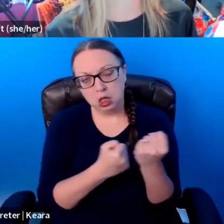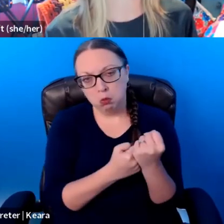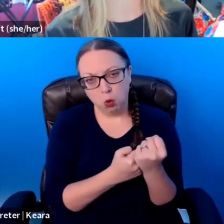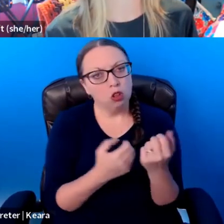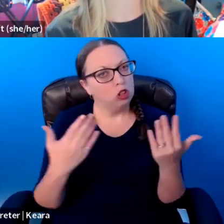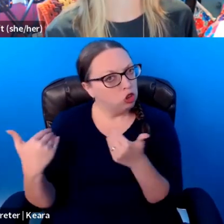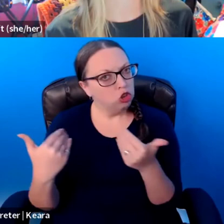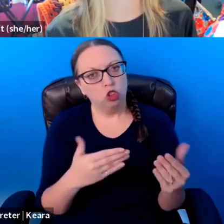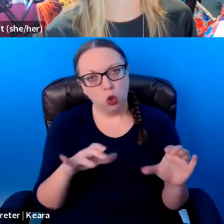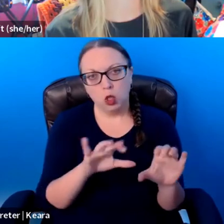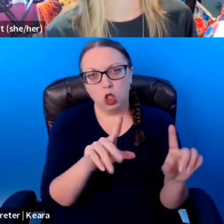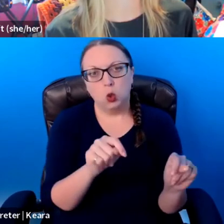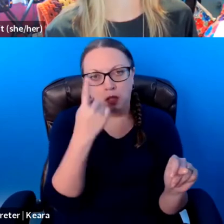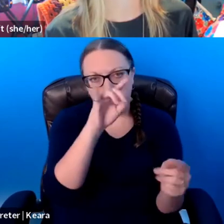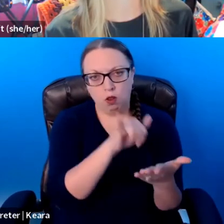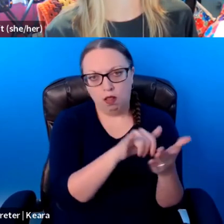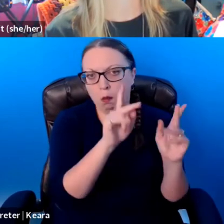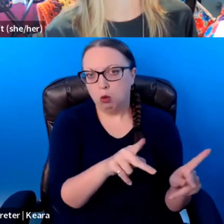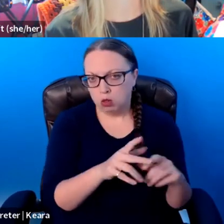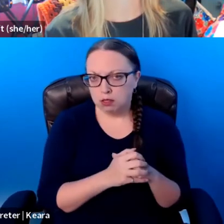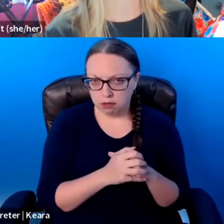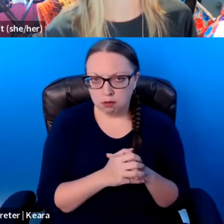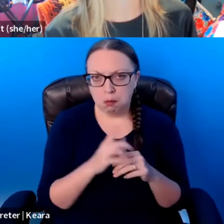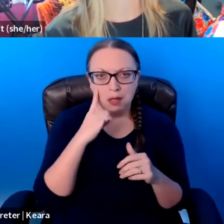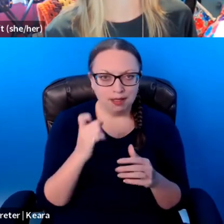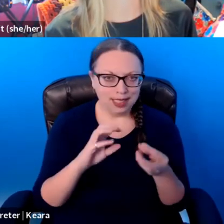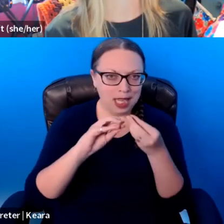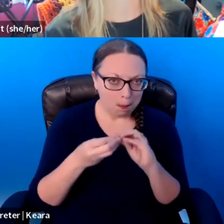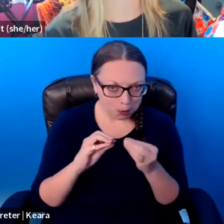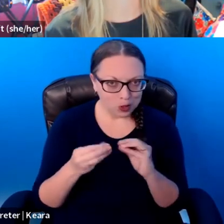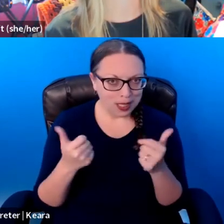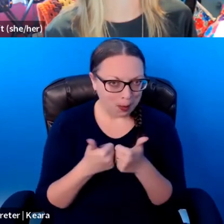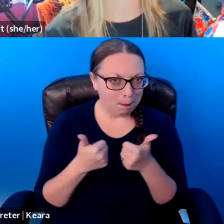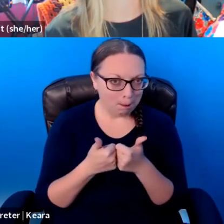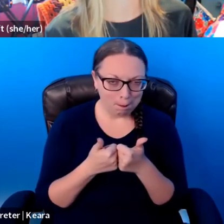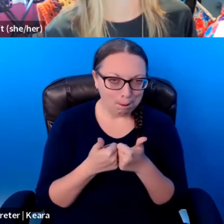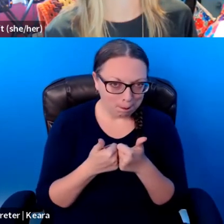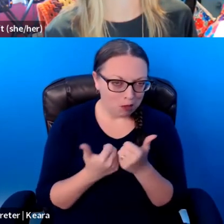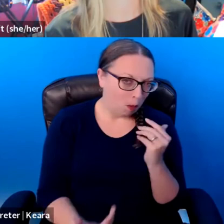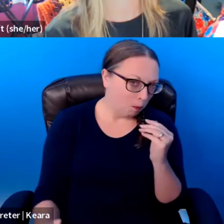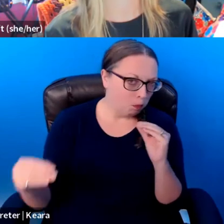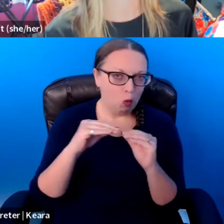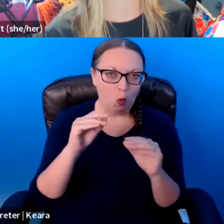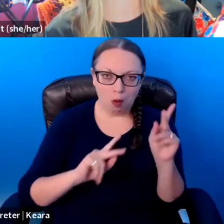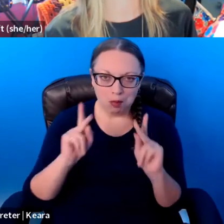for that person, because, you know, it's in numbers, right? It's a numbers game. The more people we have